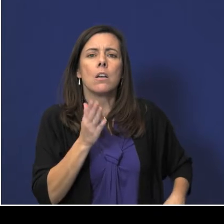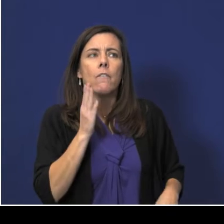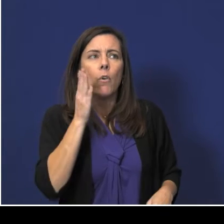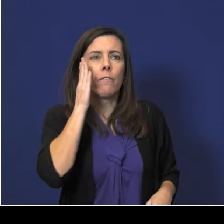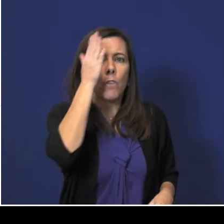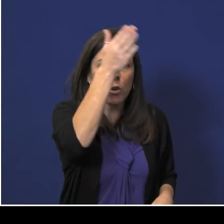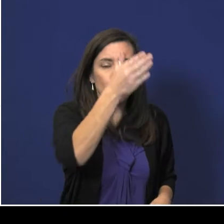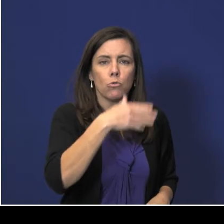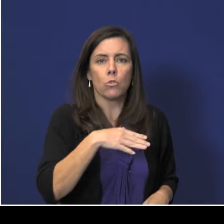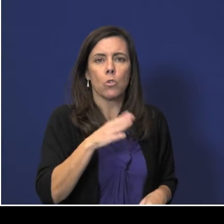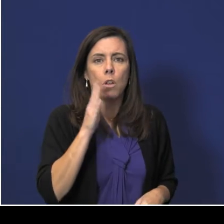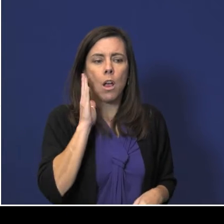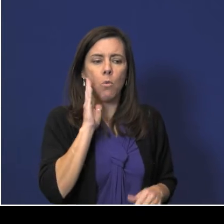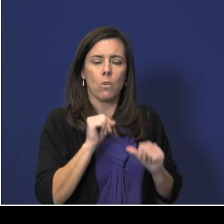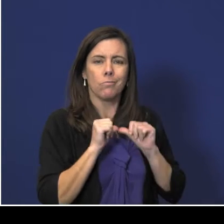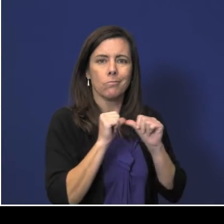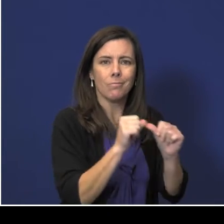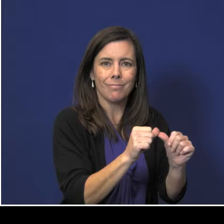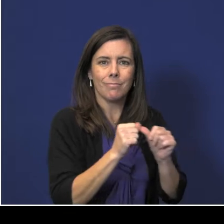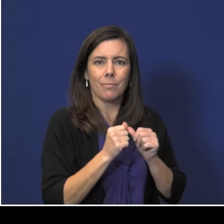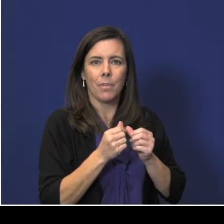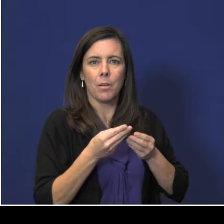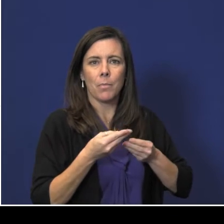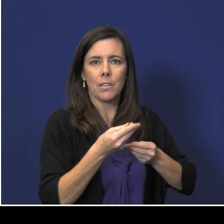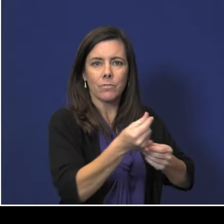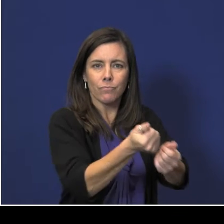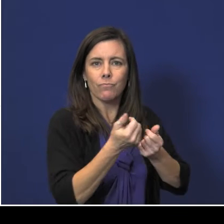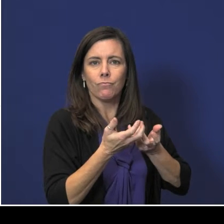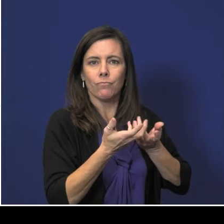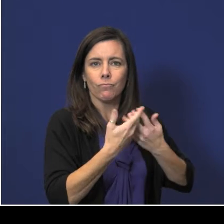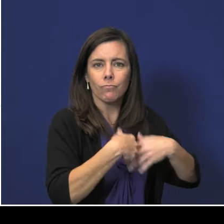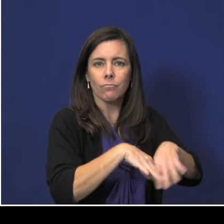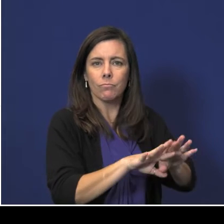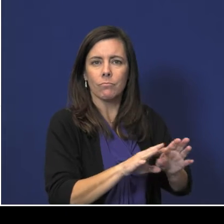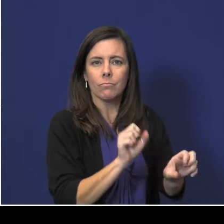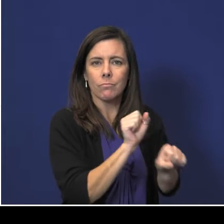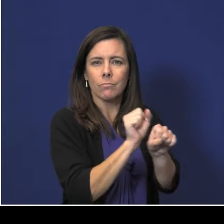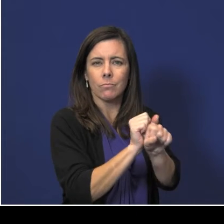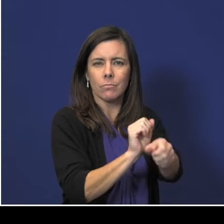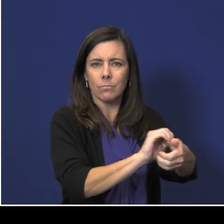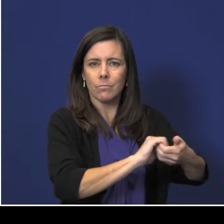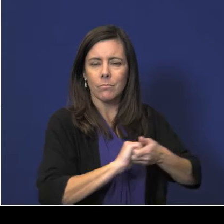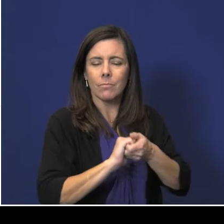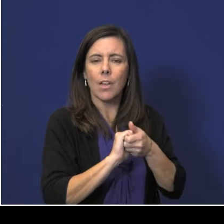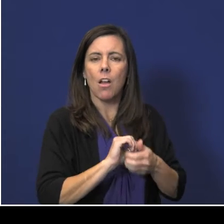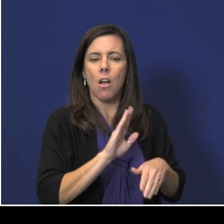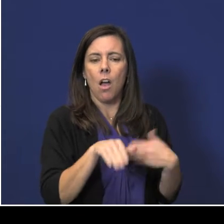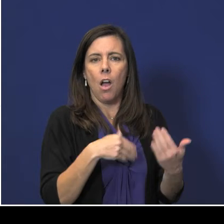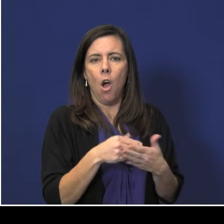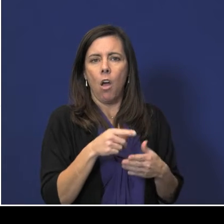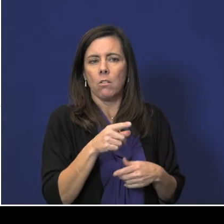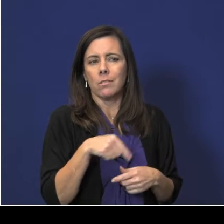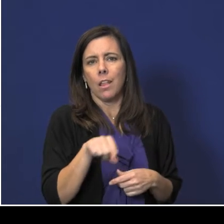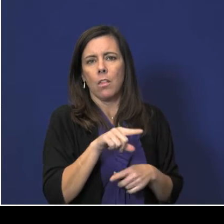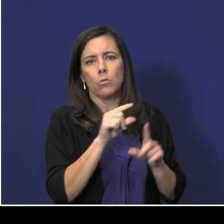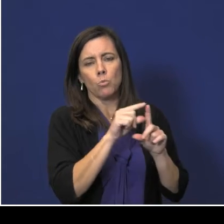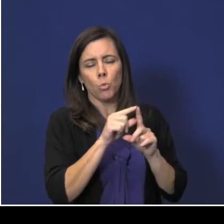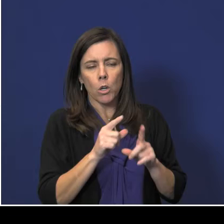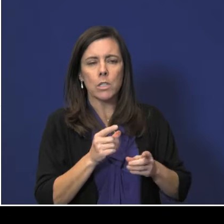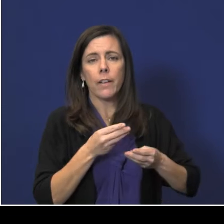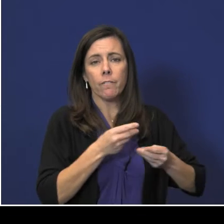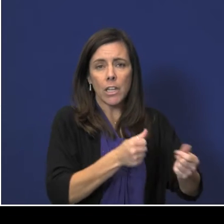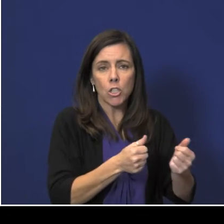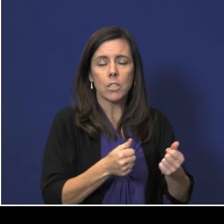for retention, as you saw on the work cloud, efficiency, collaboration. So kind of the same words that we've been using over and over again, obviously, when we're